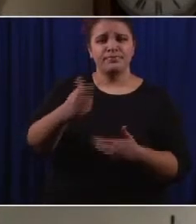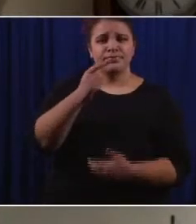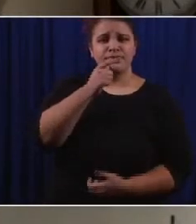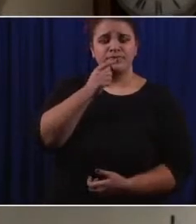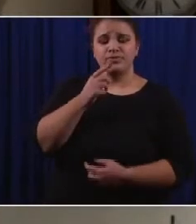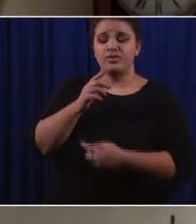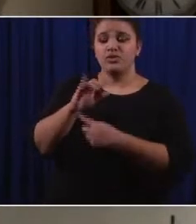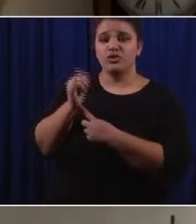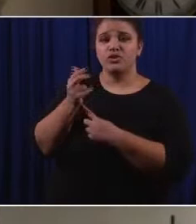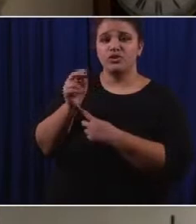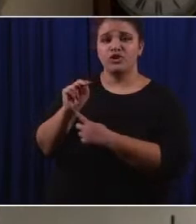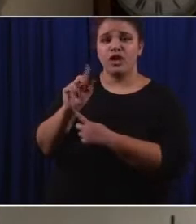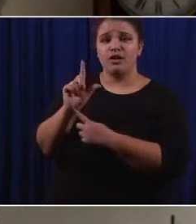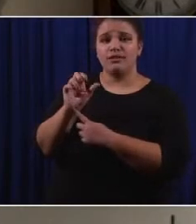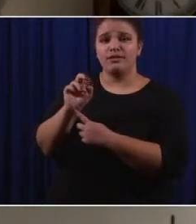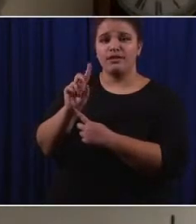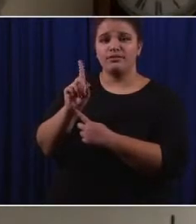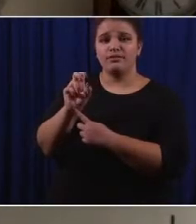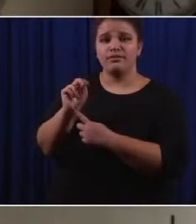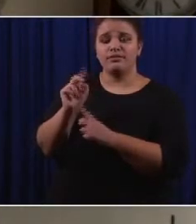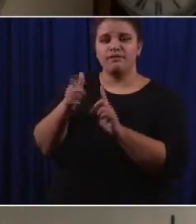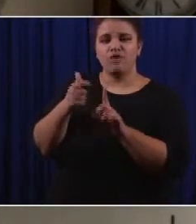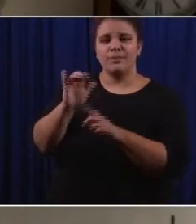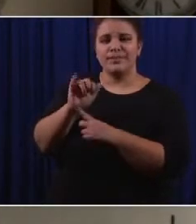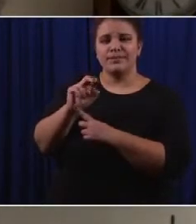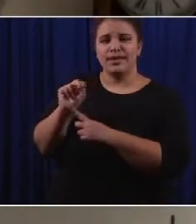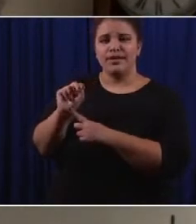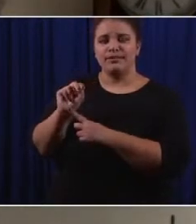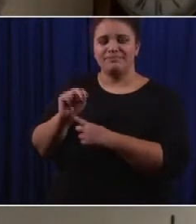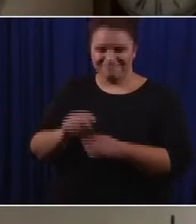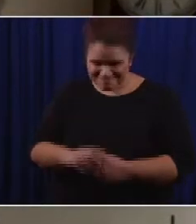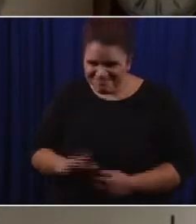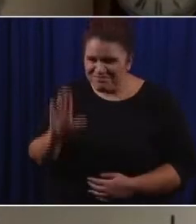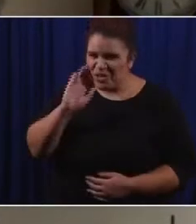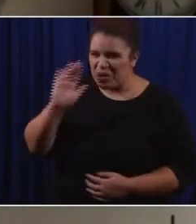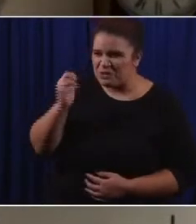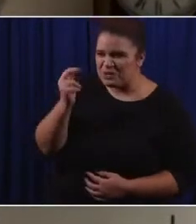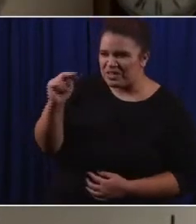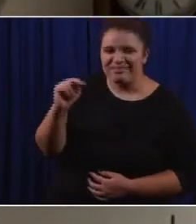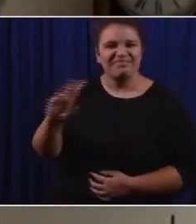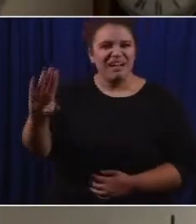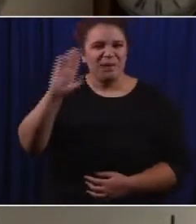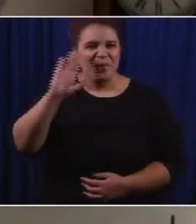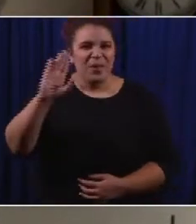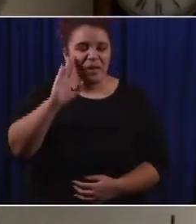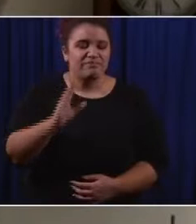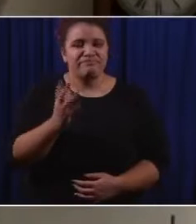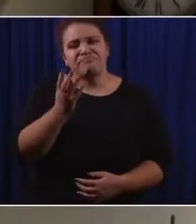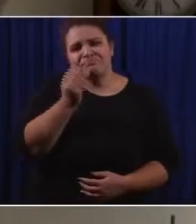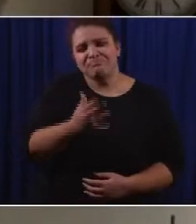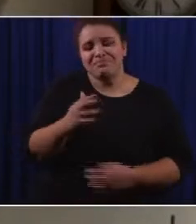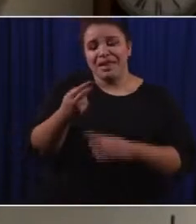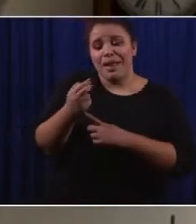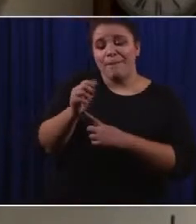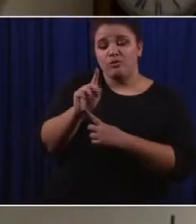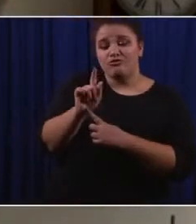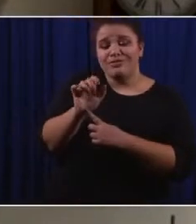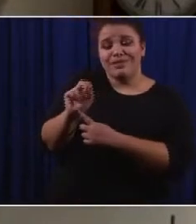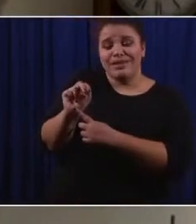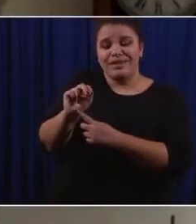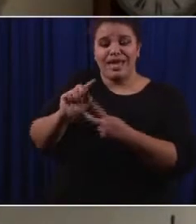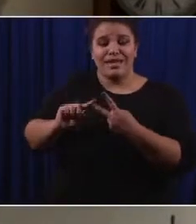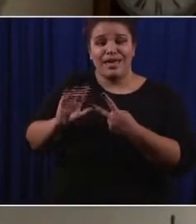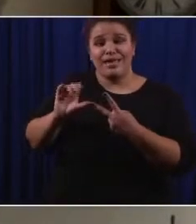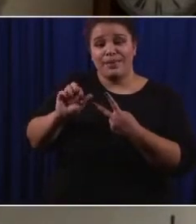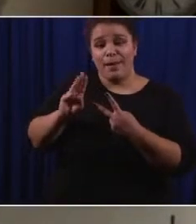at WLWT in Cincinnati. Hey, John. Hi, Governor. Hamilton County and Claremont County going